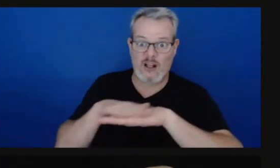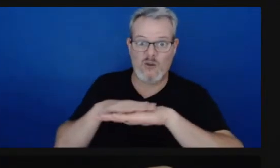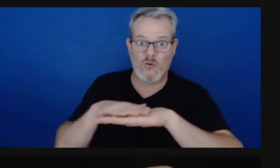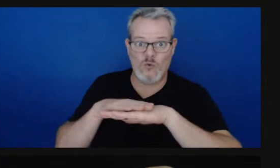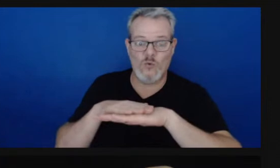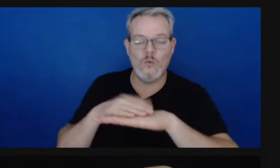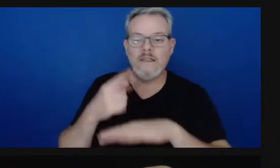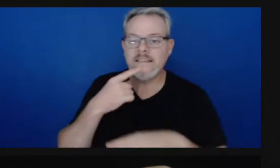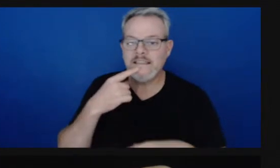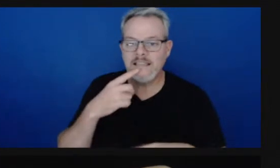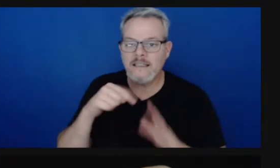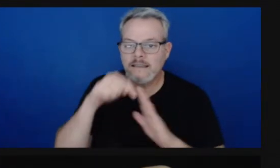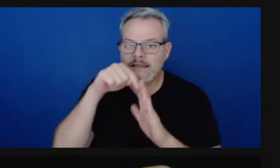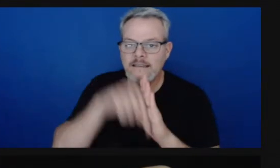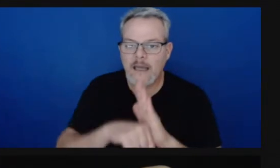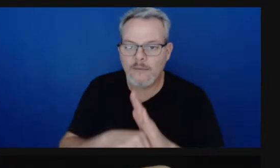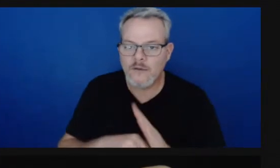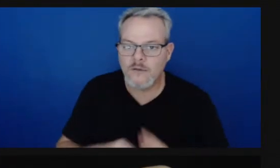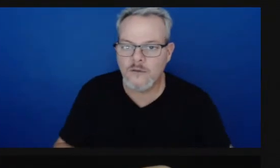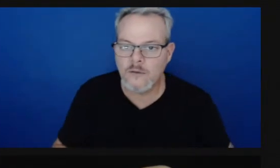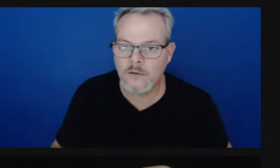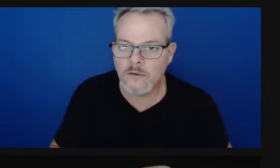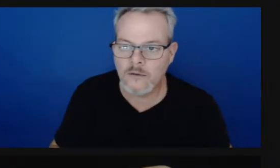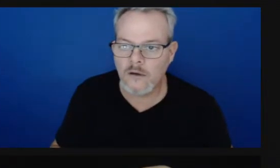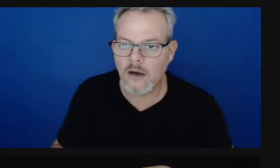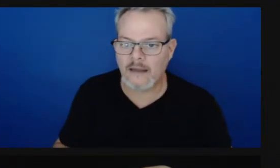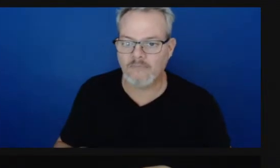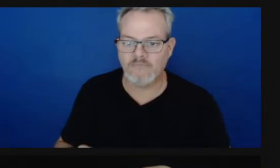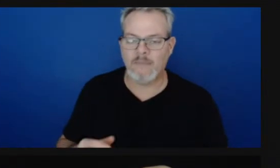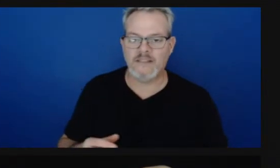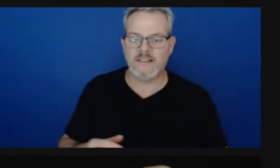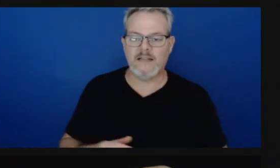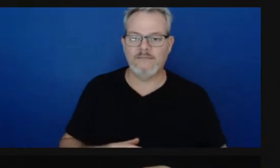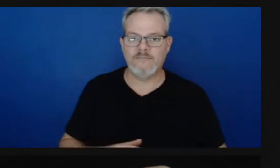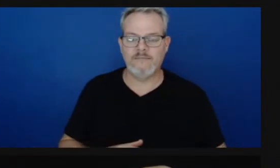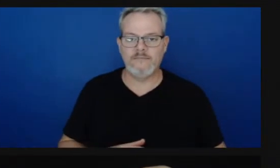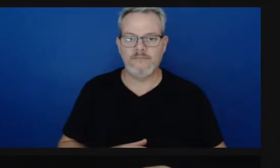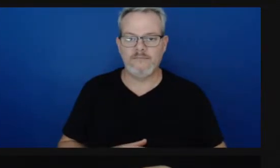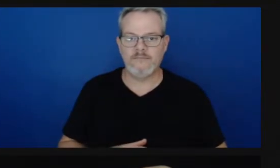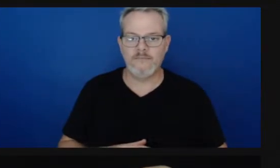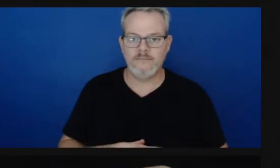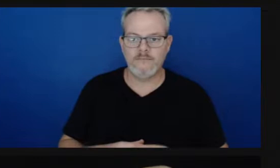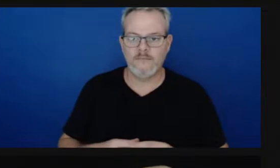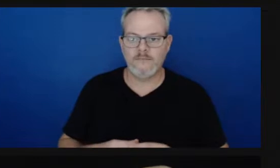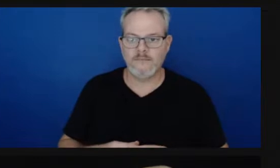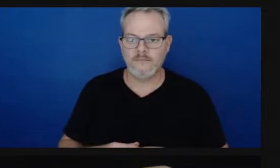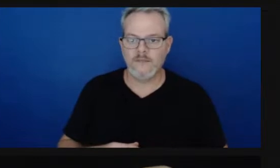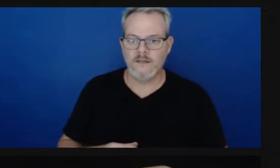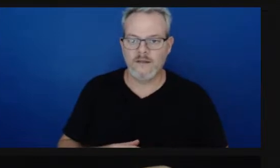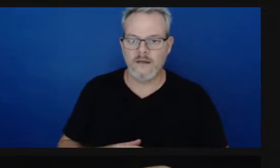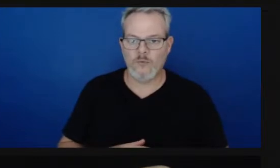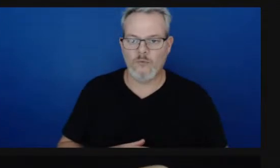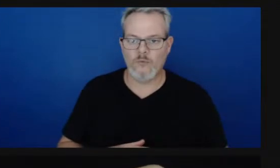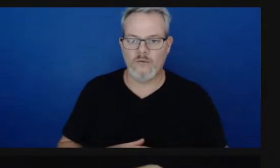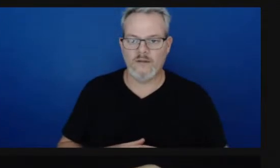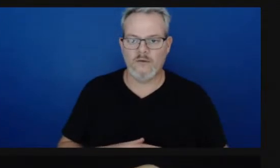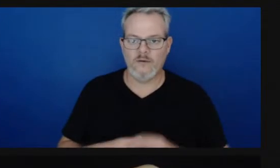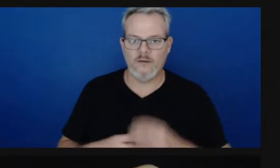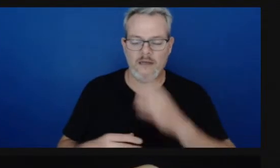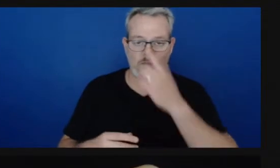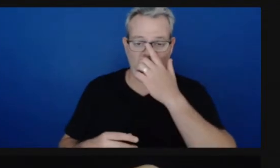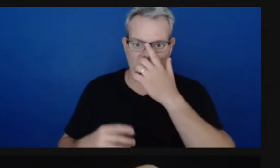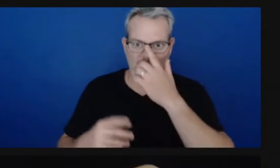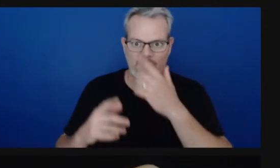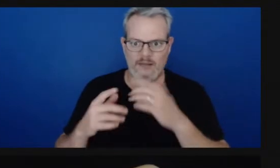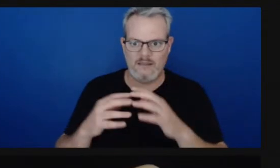Depth 0.7 miles, 1 kilometer, really not deep at all. So yeah, you want to be concerned. But the thing to